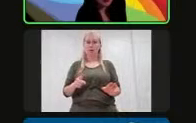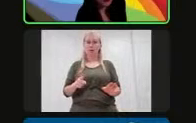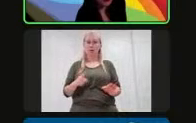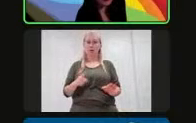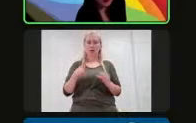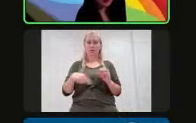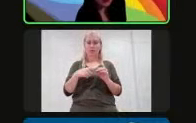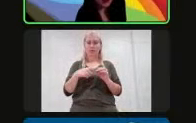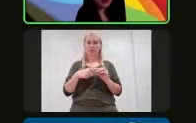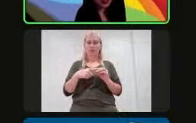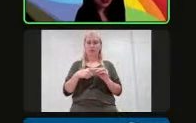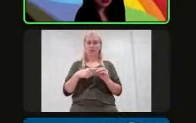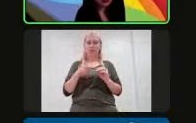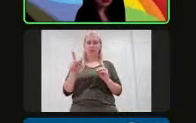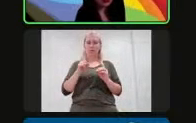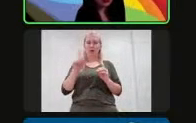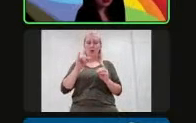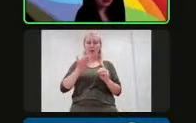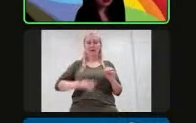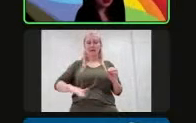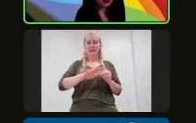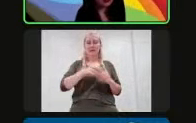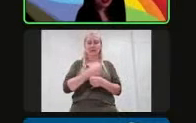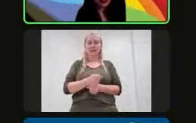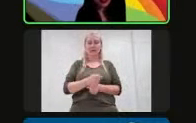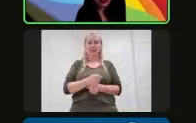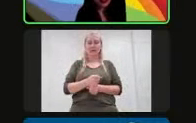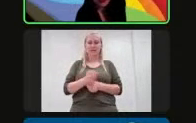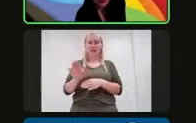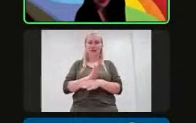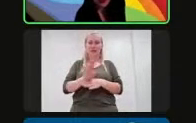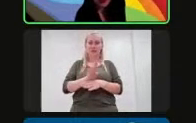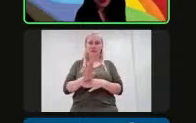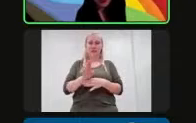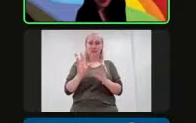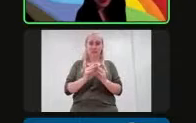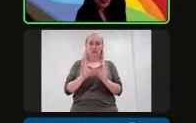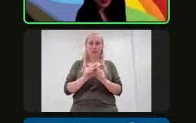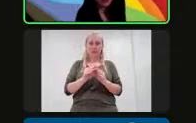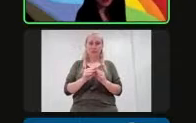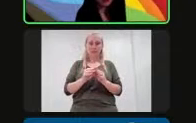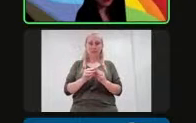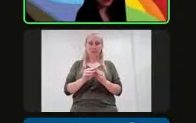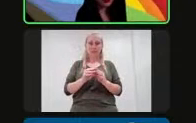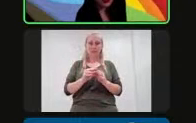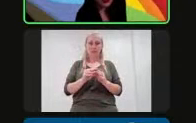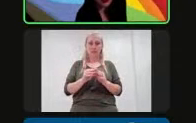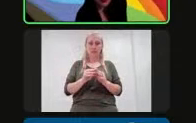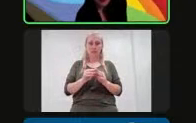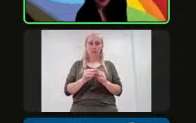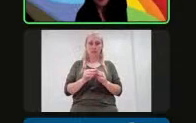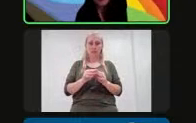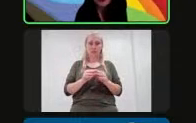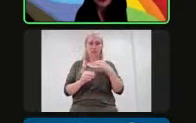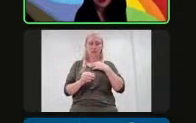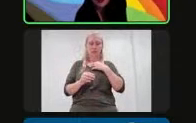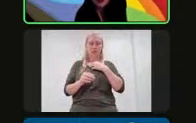about like where the space would be made in the business meetings. So I don't know if it would make sense